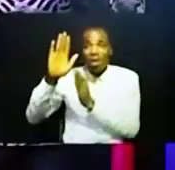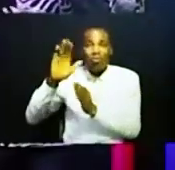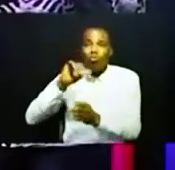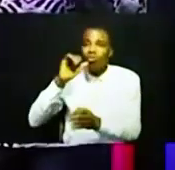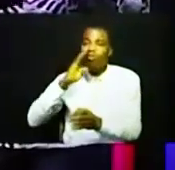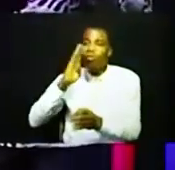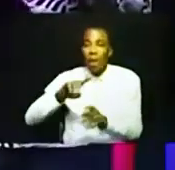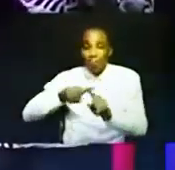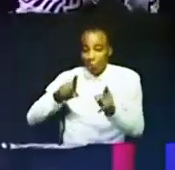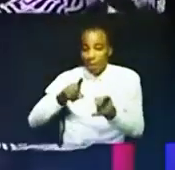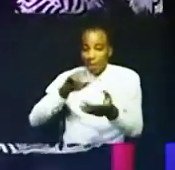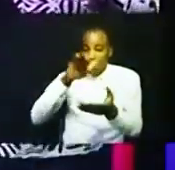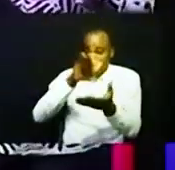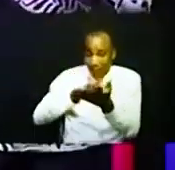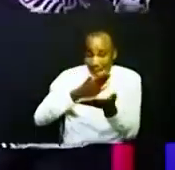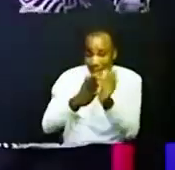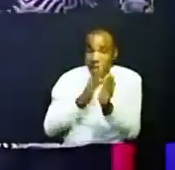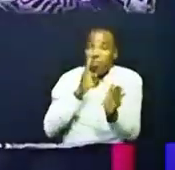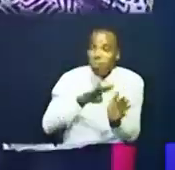all.